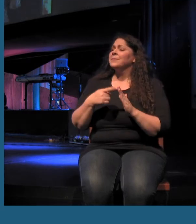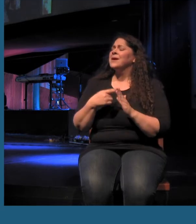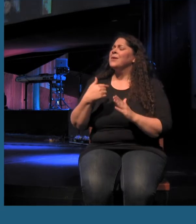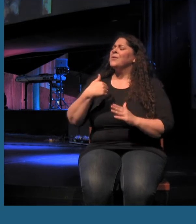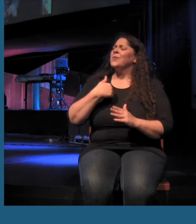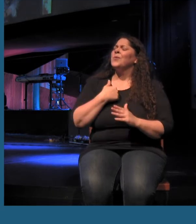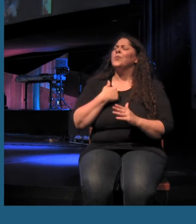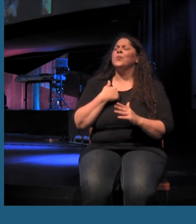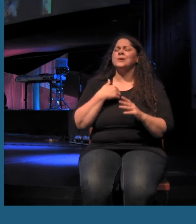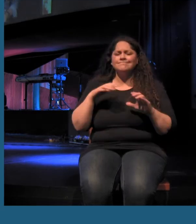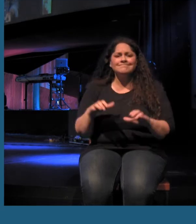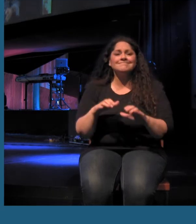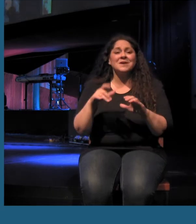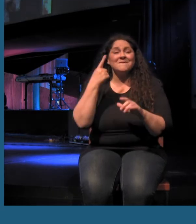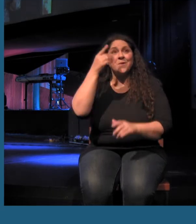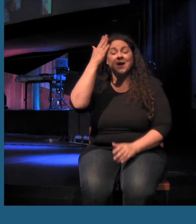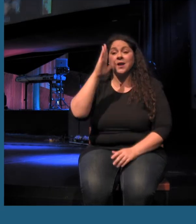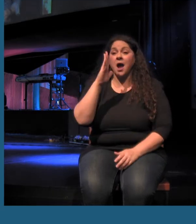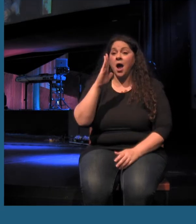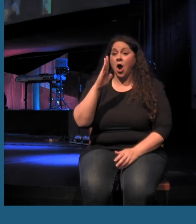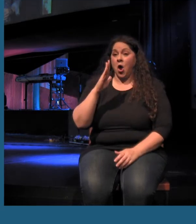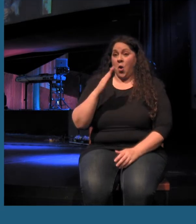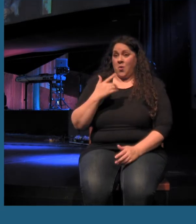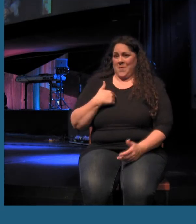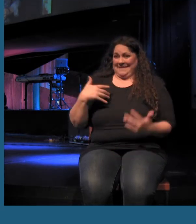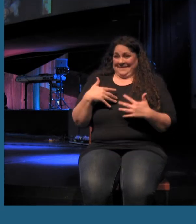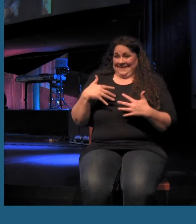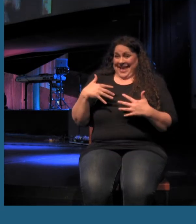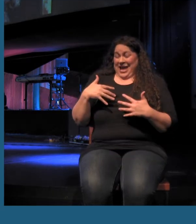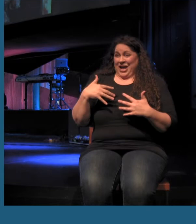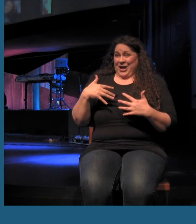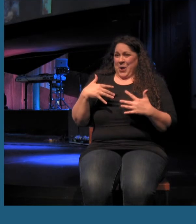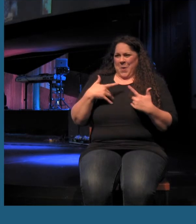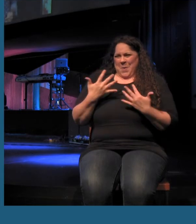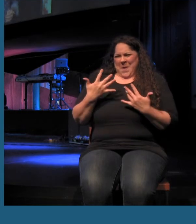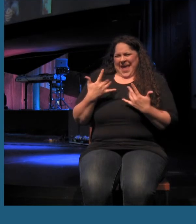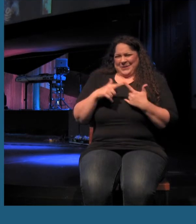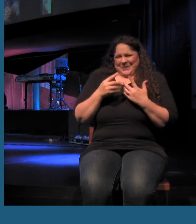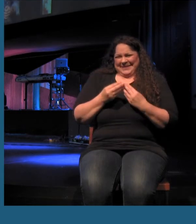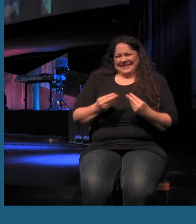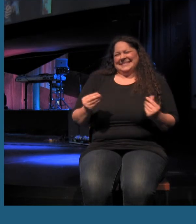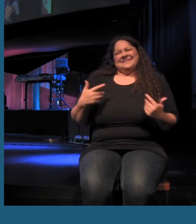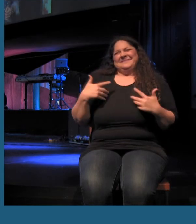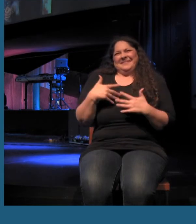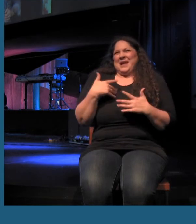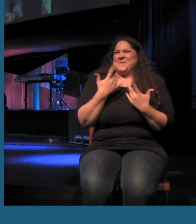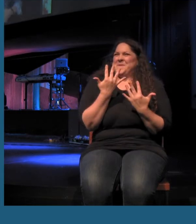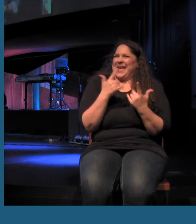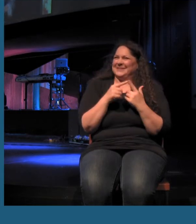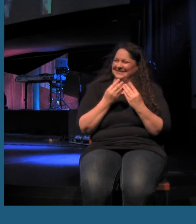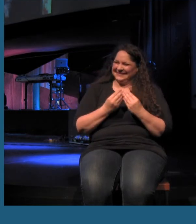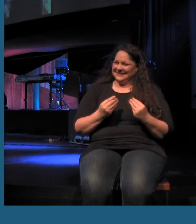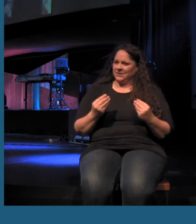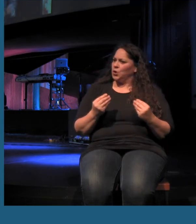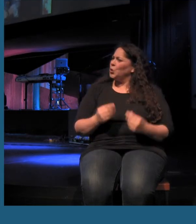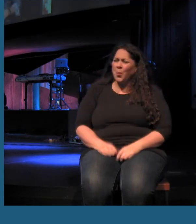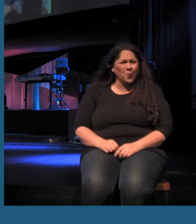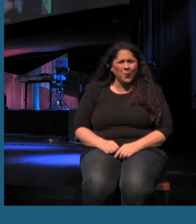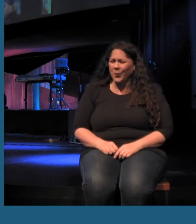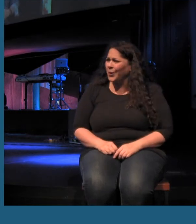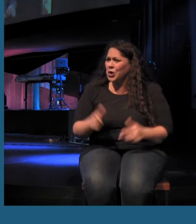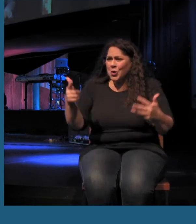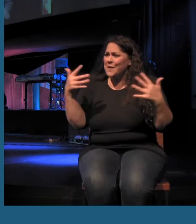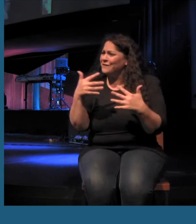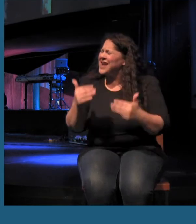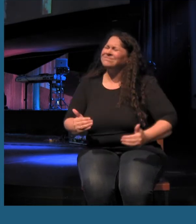God, we cannot wait for fear to disappear. Sometimes you got to just do it afraid. You guys got to take that step. And so Nehemiah,